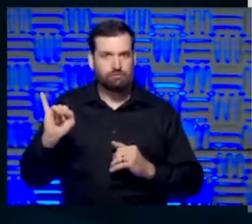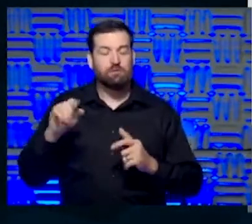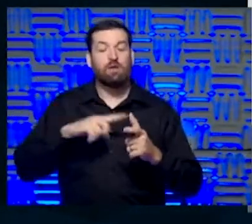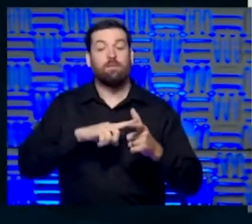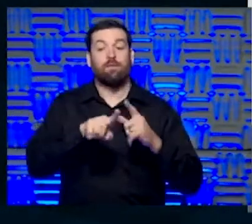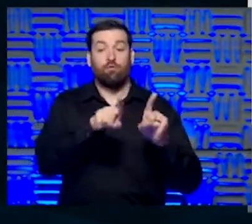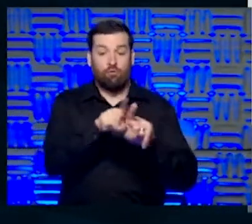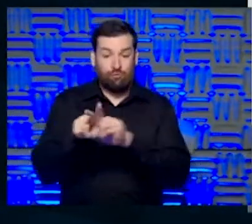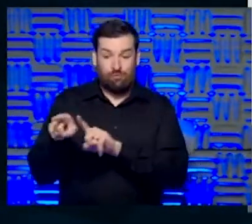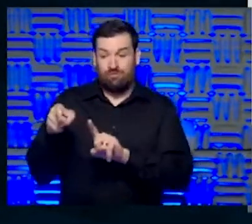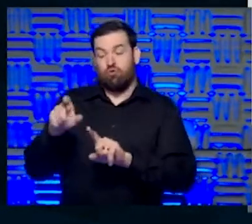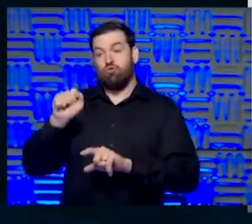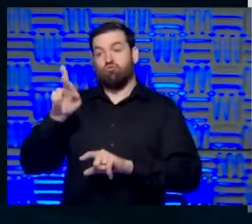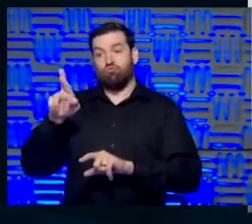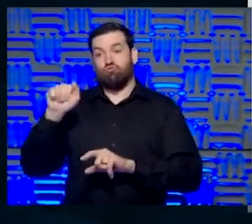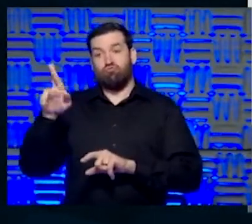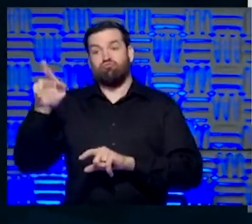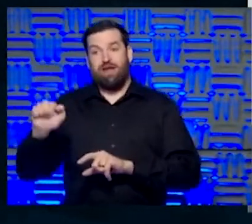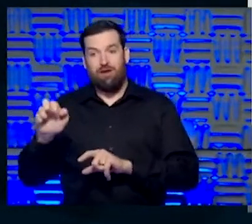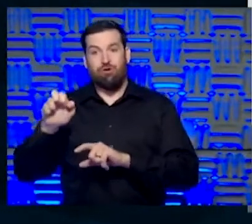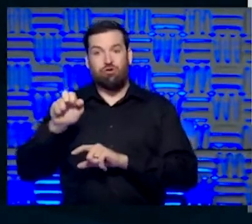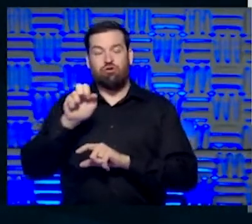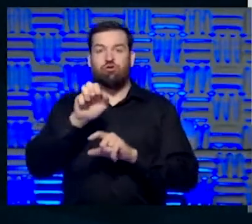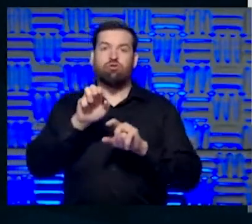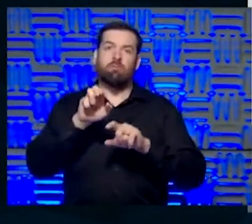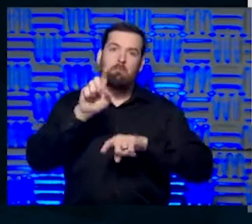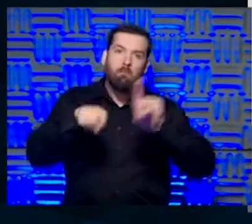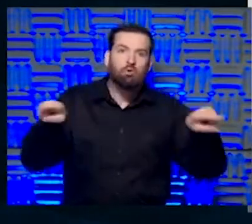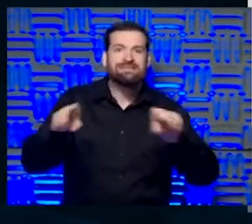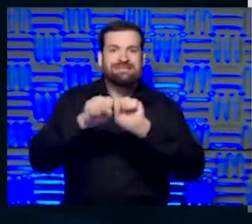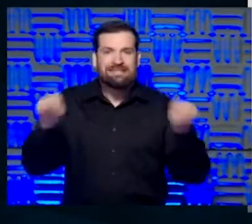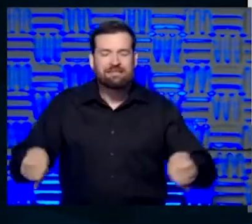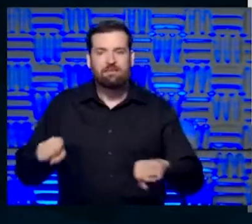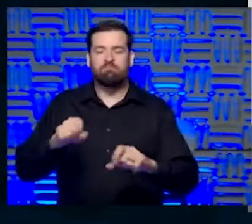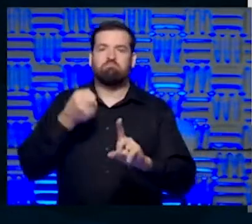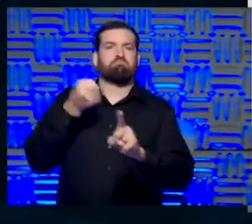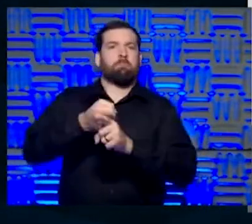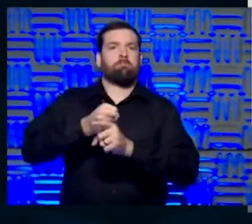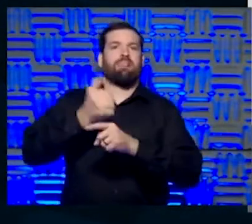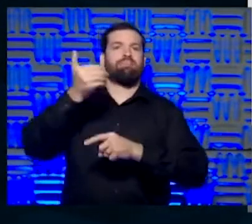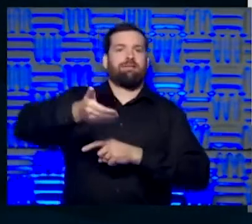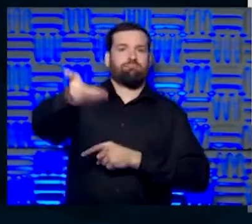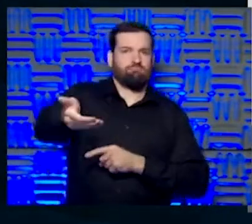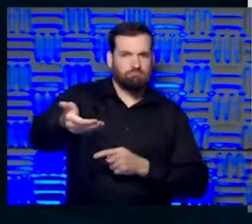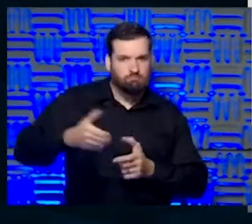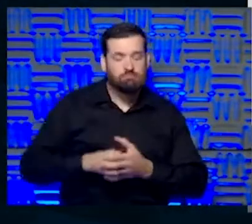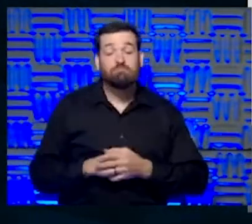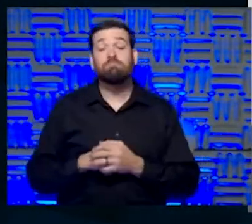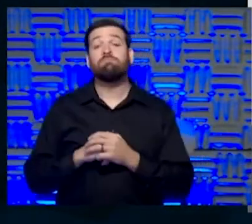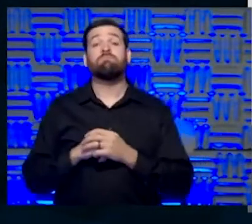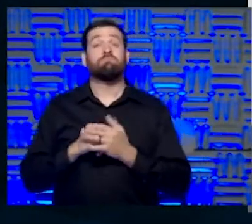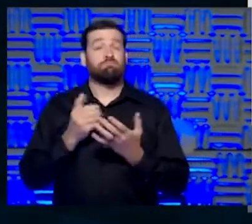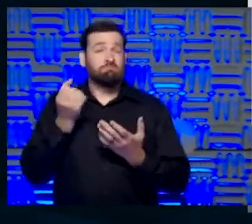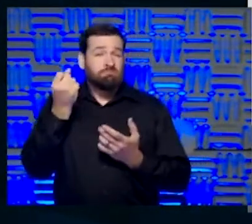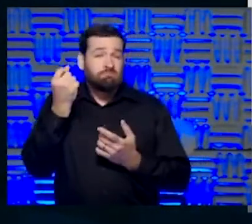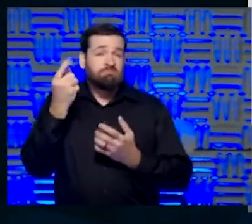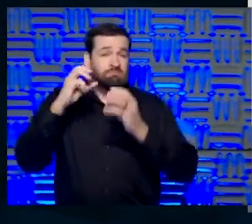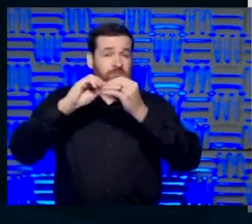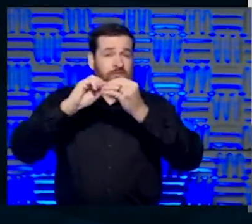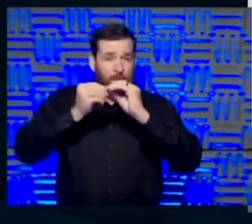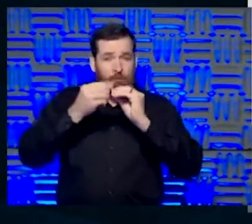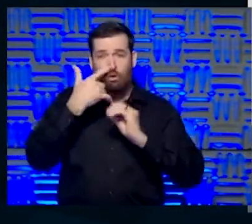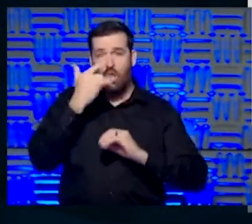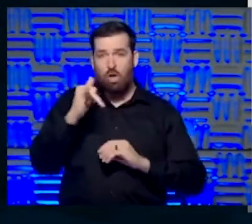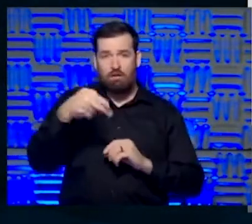also this rare entity of MIS-C where they may have this inflammatory response after infection. Again, even though the numbers have looked